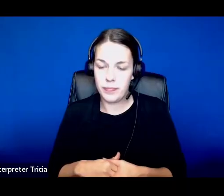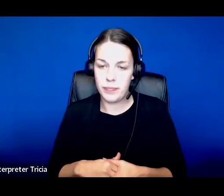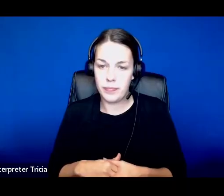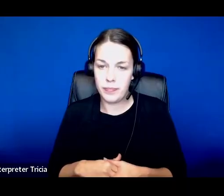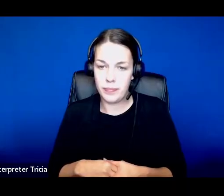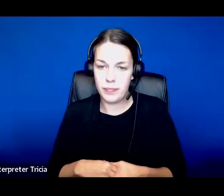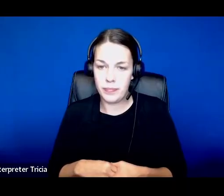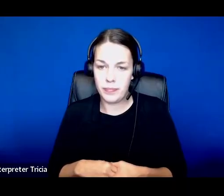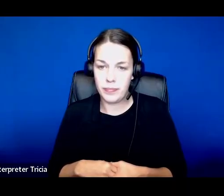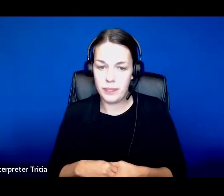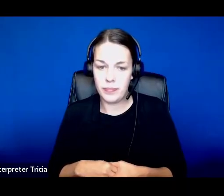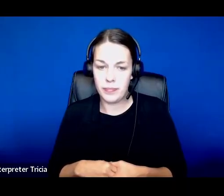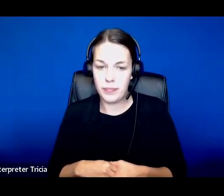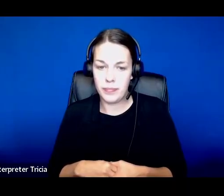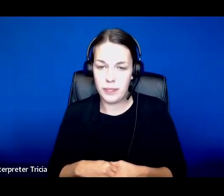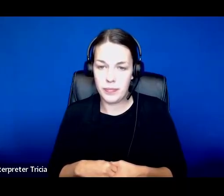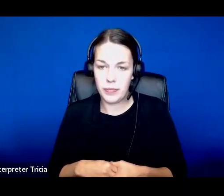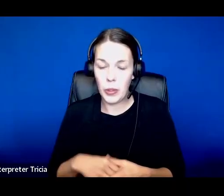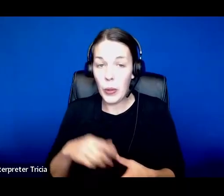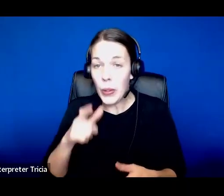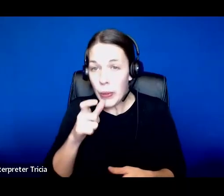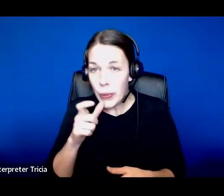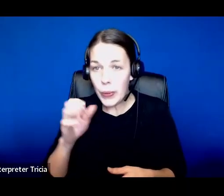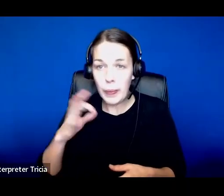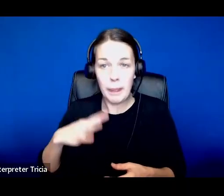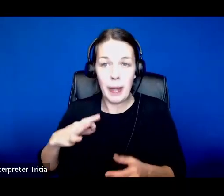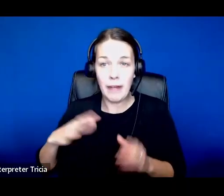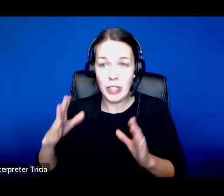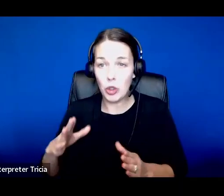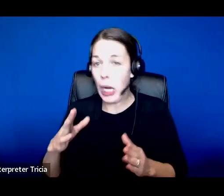And then you say who your beneficiaries are.